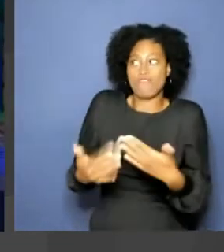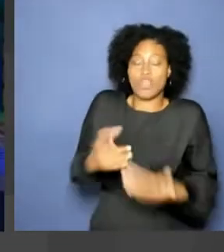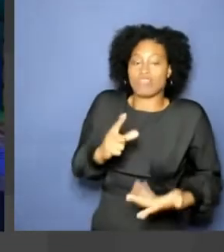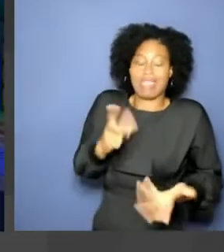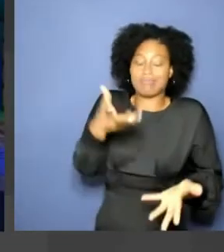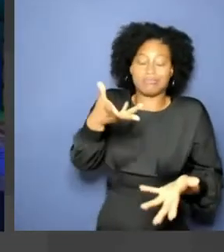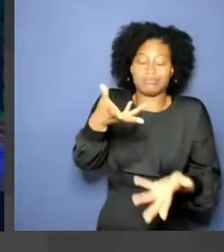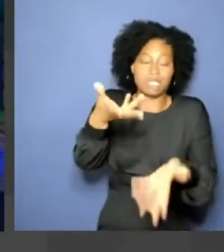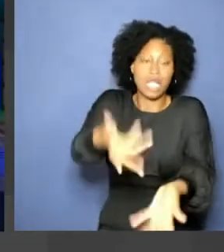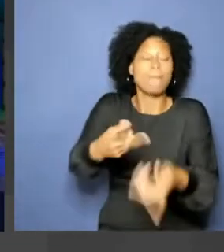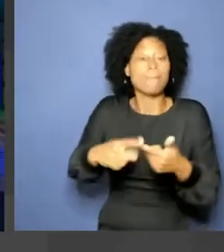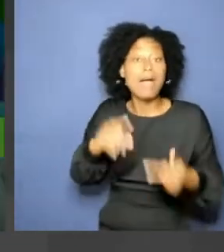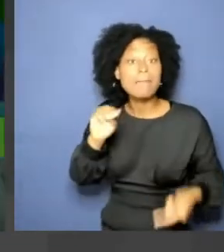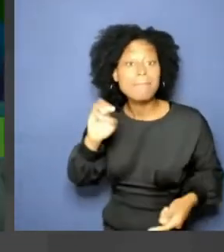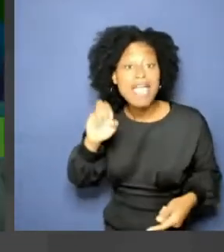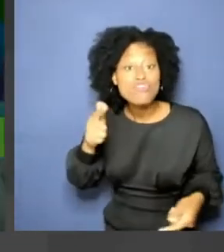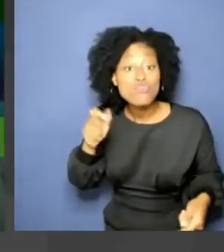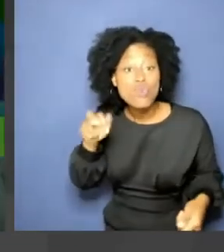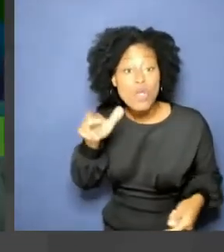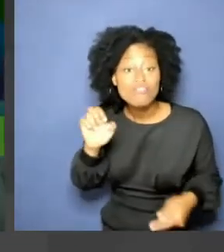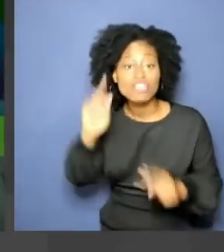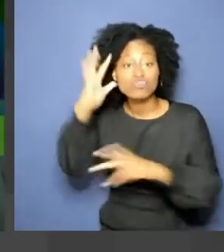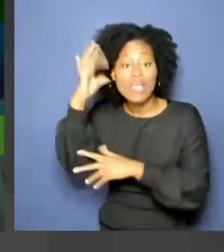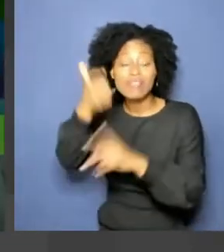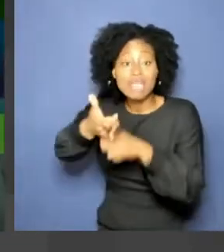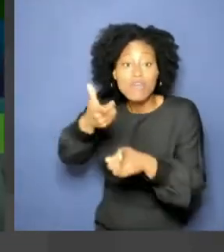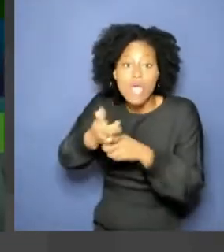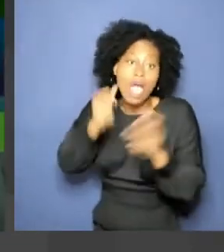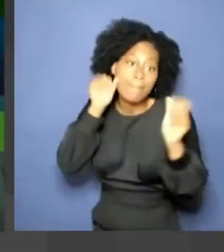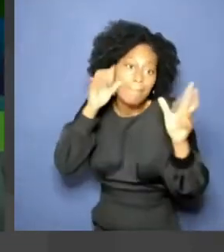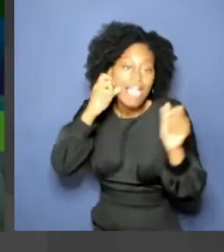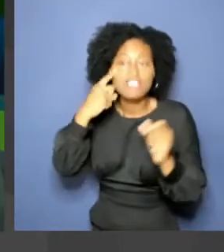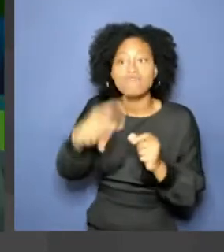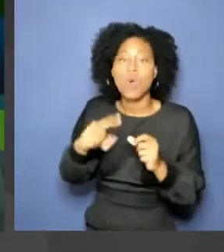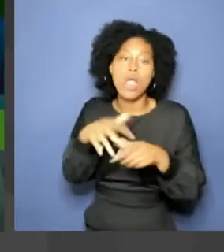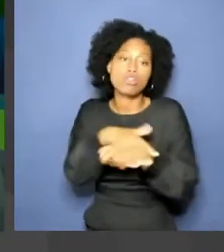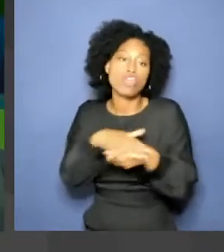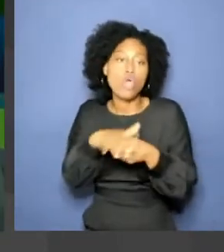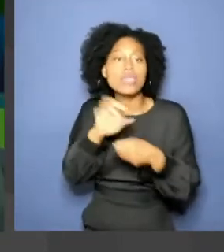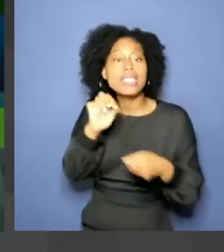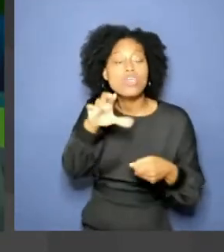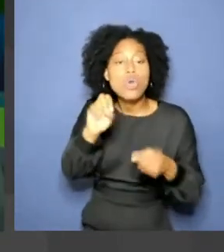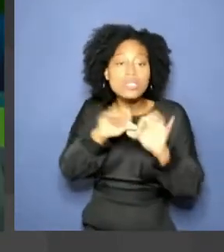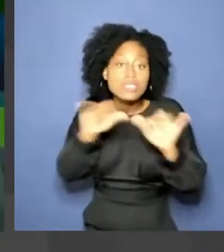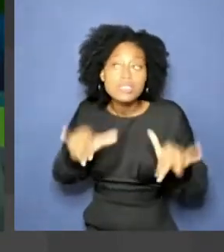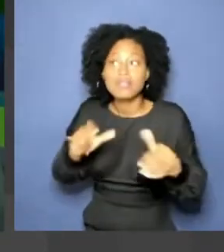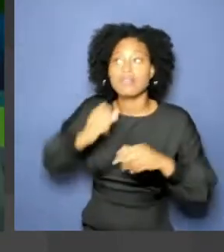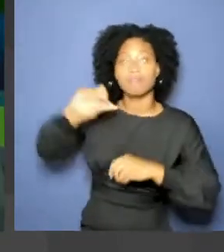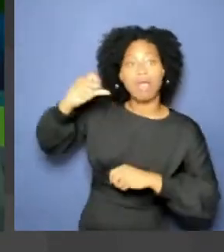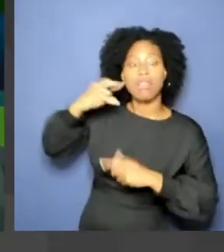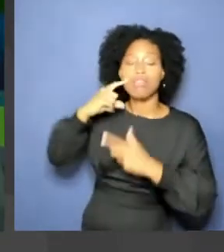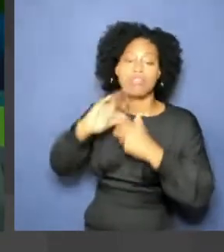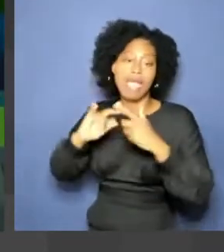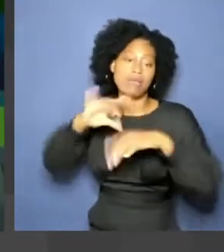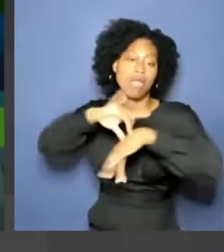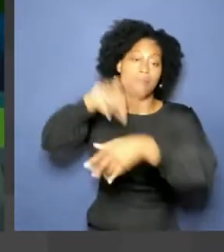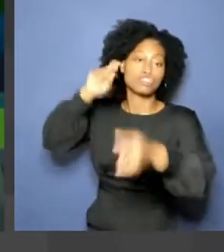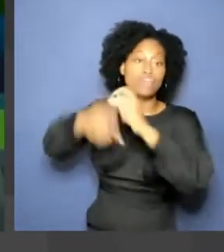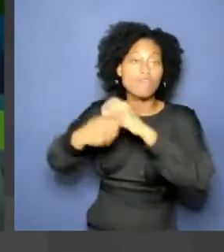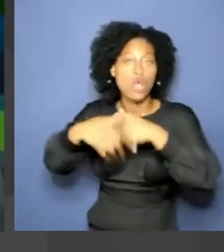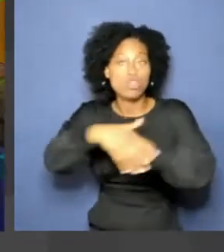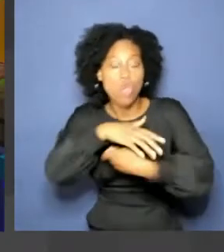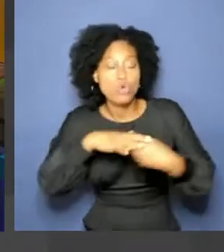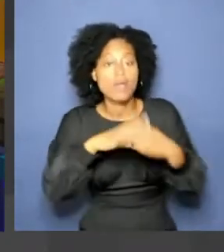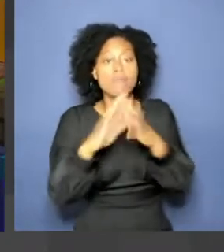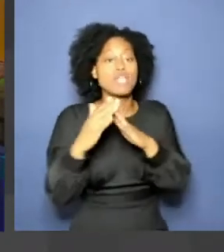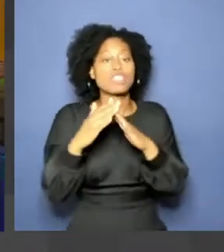trees themselves are actually amazing for like local ecosystems, fighting climate change, for local communities. They're just super trees, and I'm